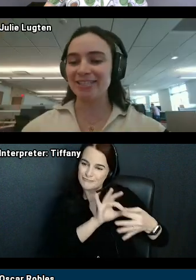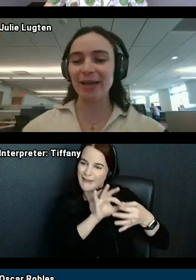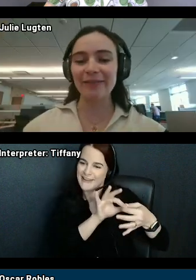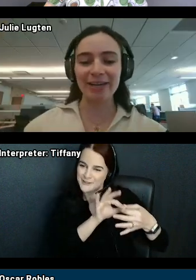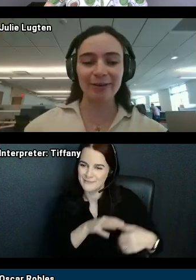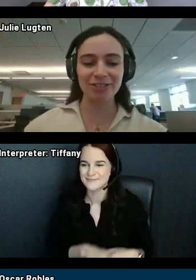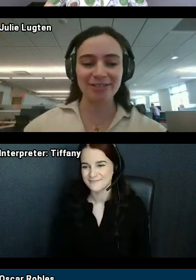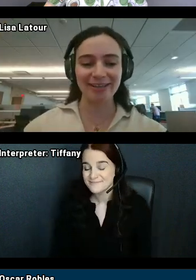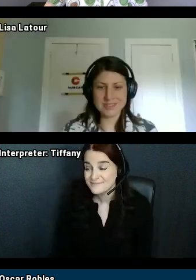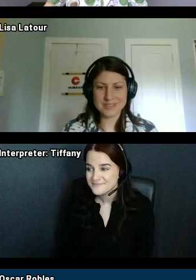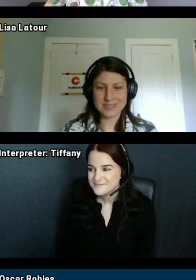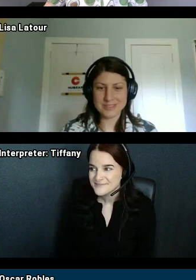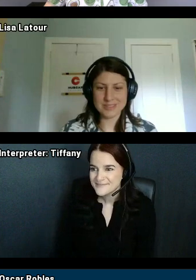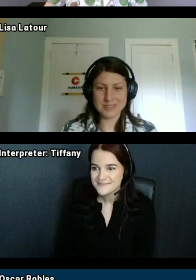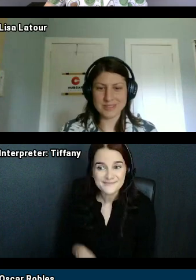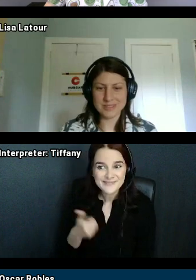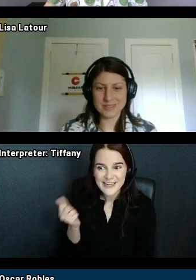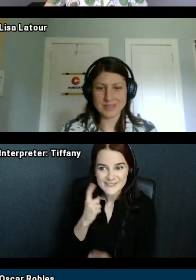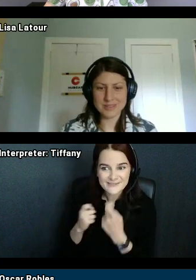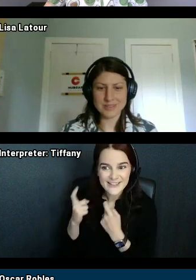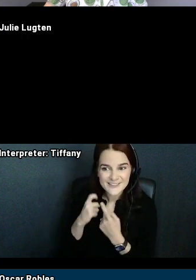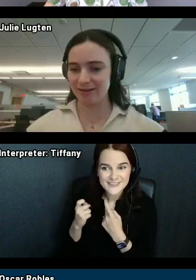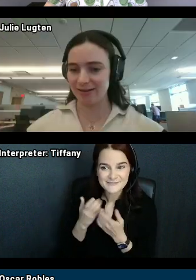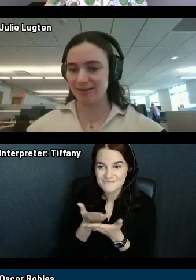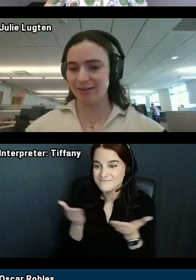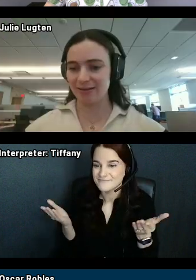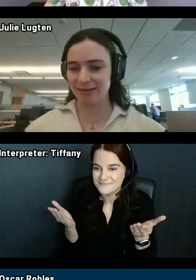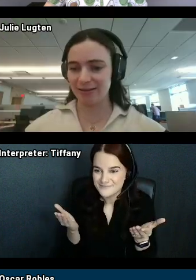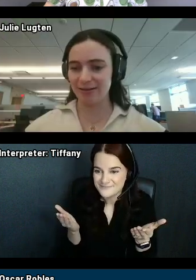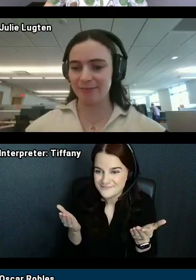All right, do we have any questions on this one?